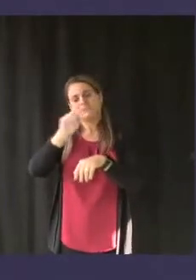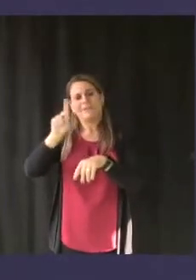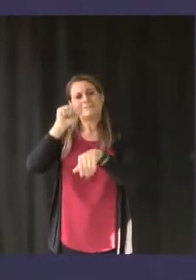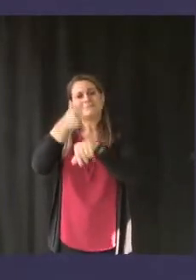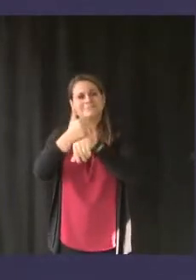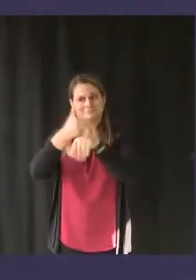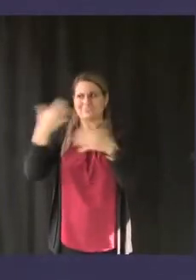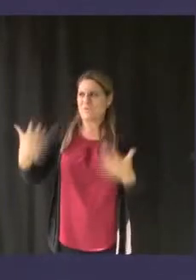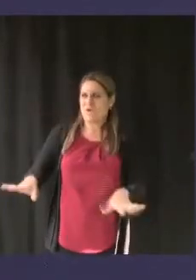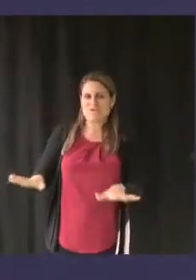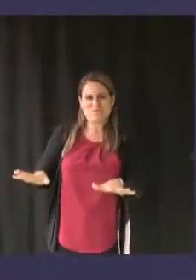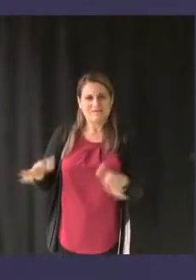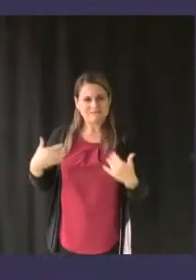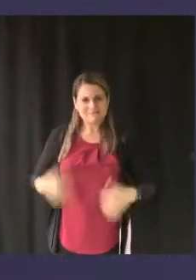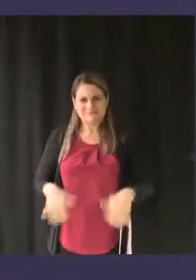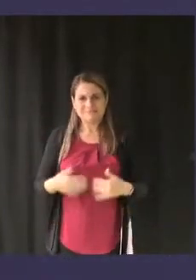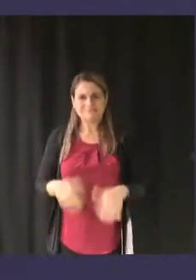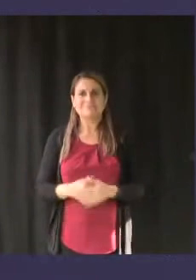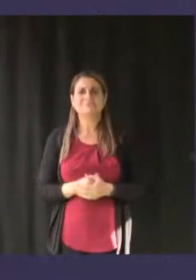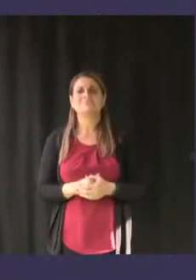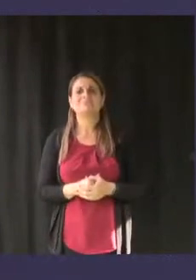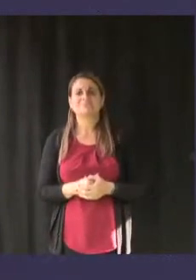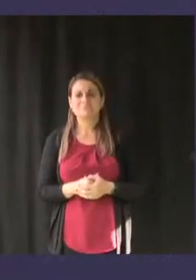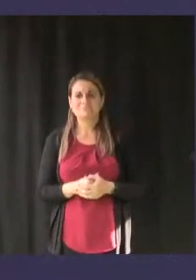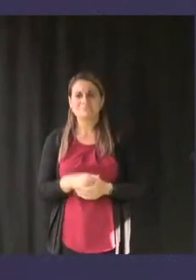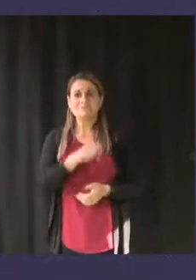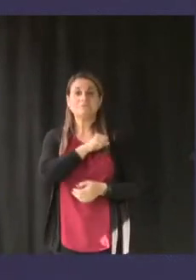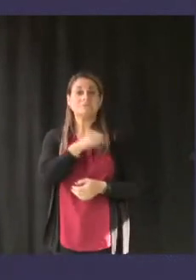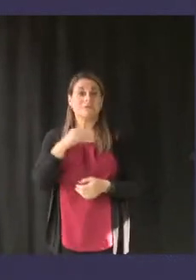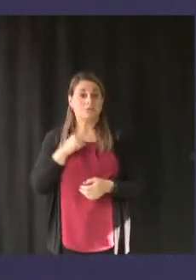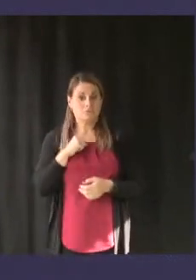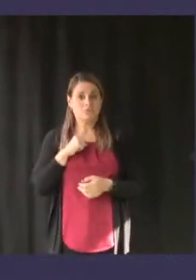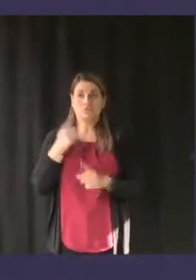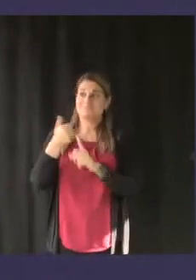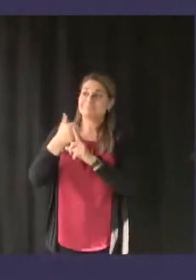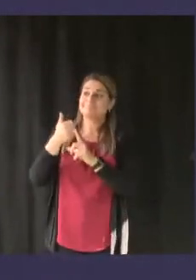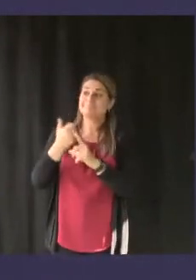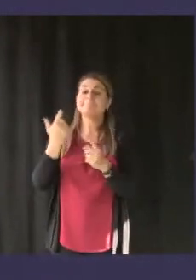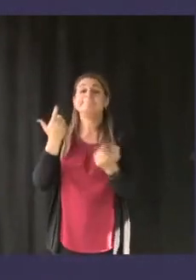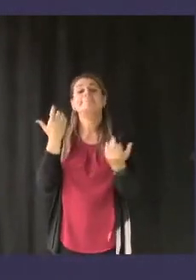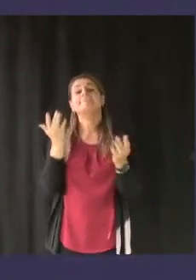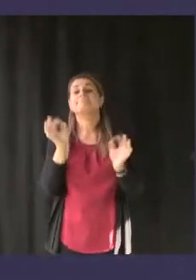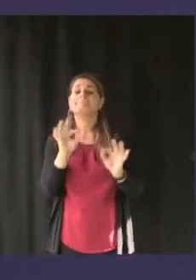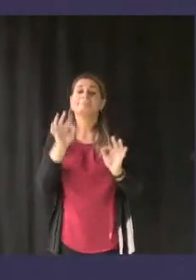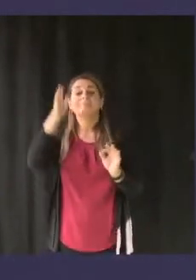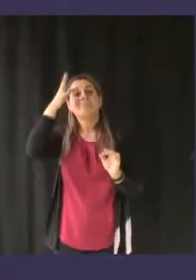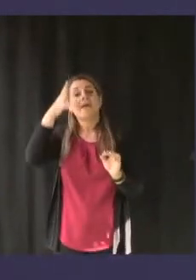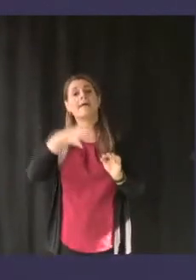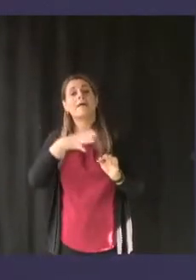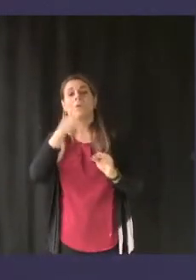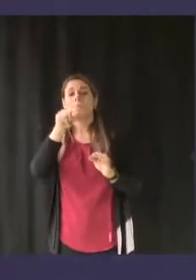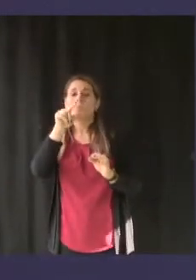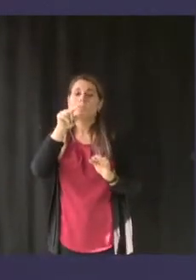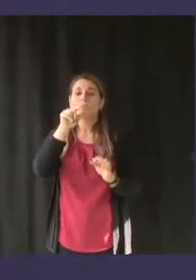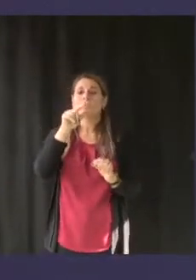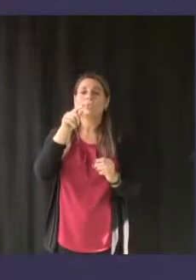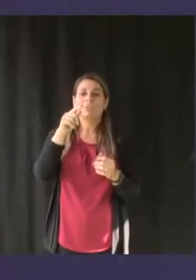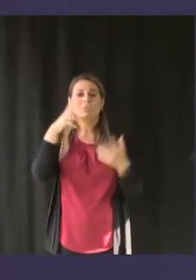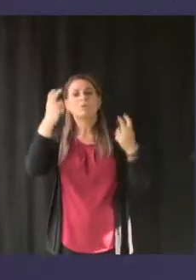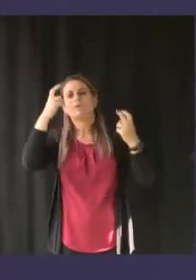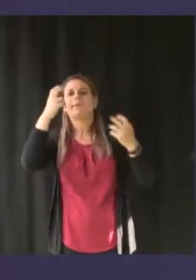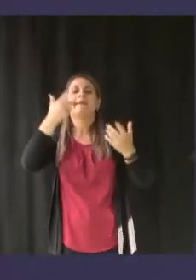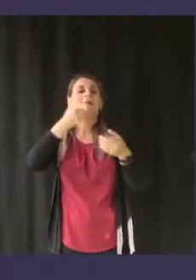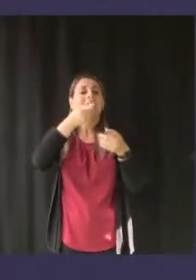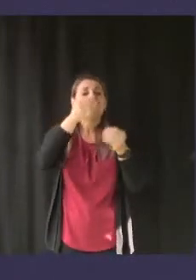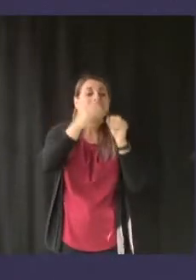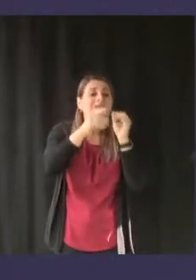know today, Congressman Dodd and Senator Dodd was not merely Senator Pothole. Fueled by his time in the Peace Corps and his father's example, he